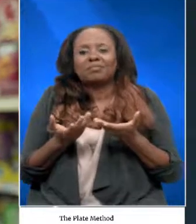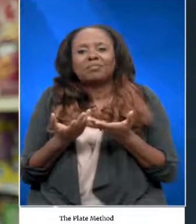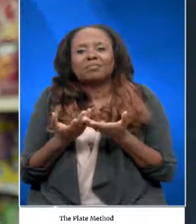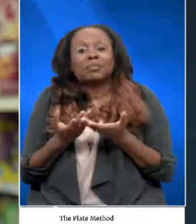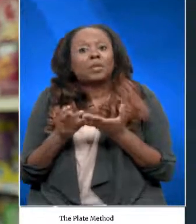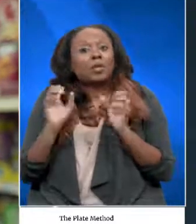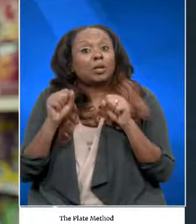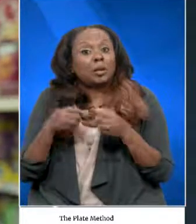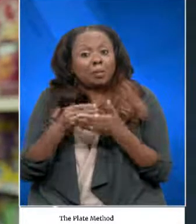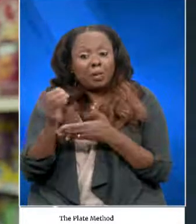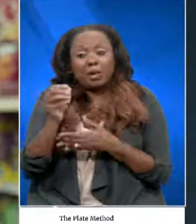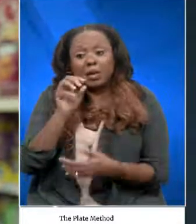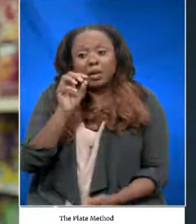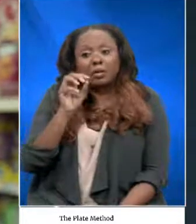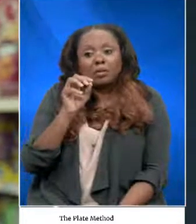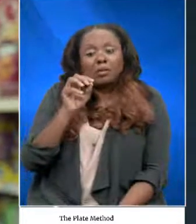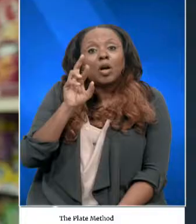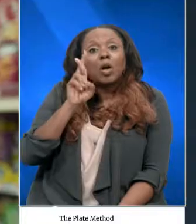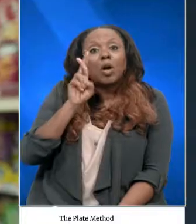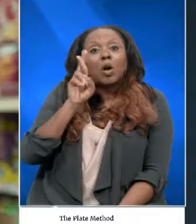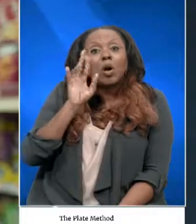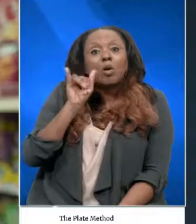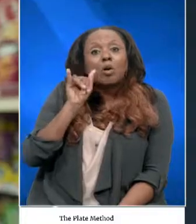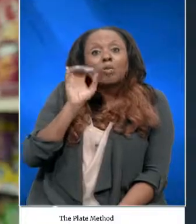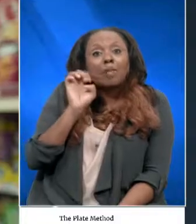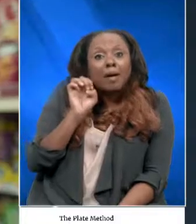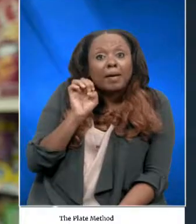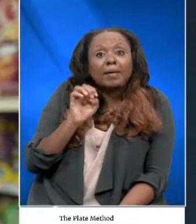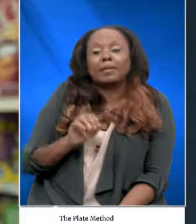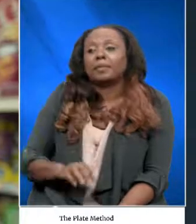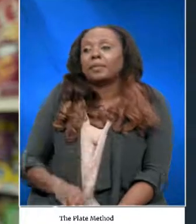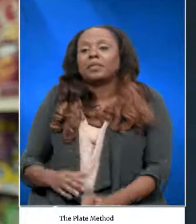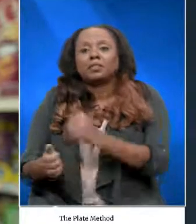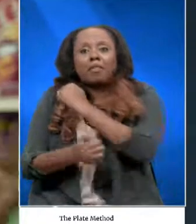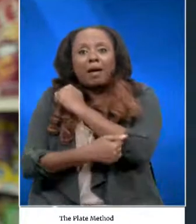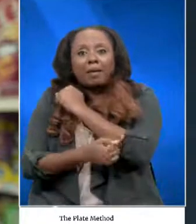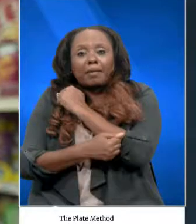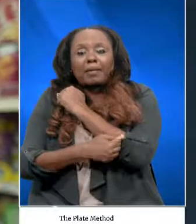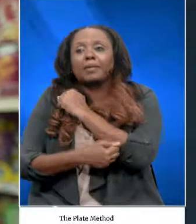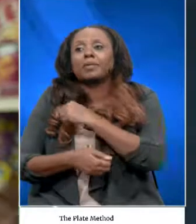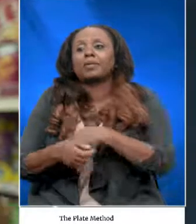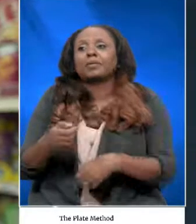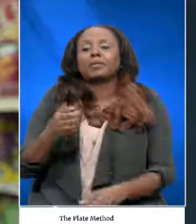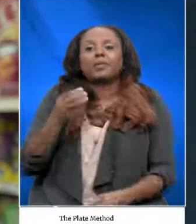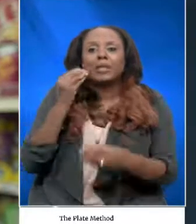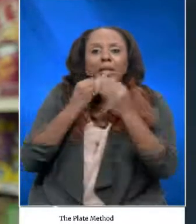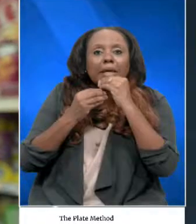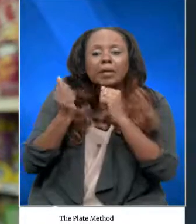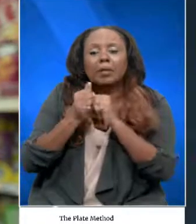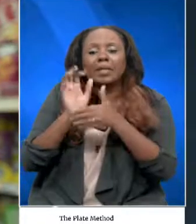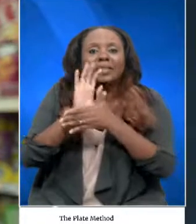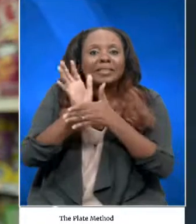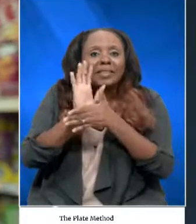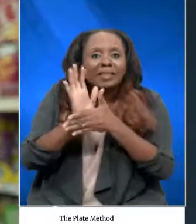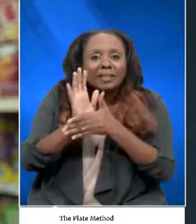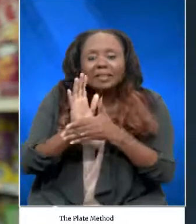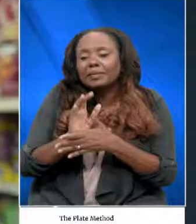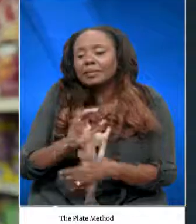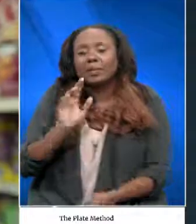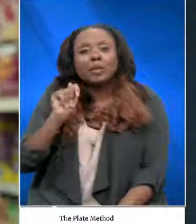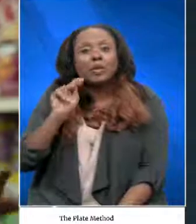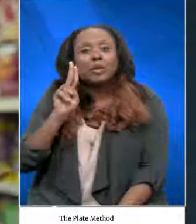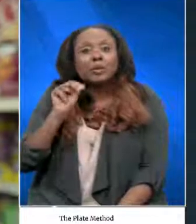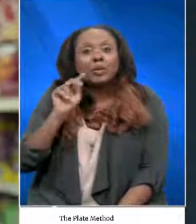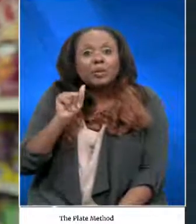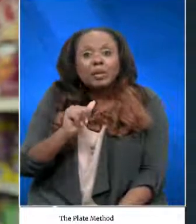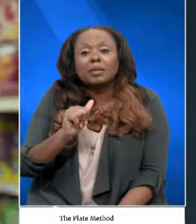multigrain cracker or a rye cracker to eat with your biscuits, cheese, to eat with your tuna or your cheese or peanut butter, right? But